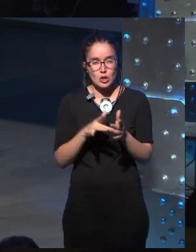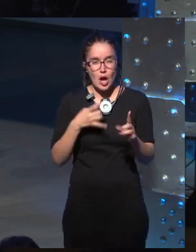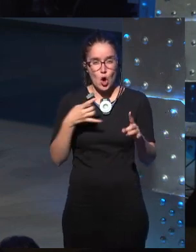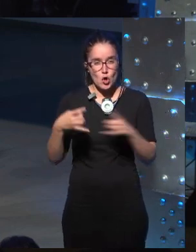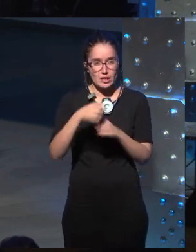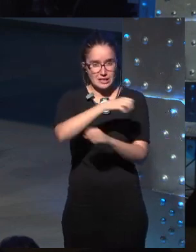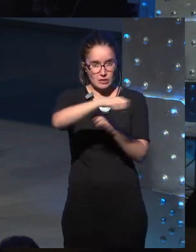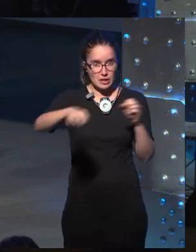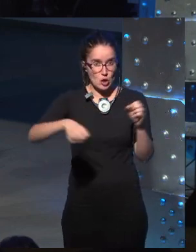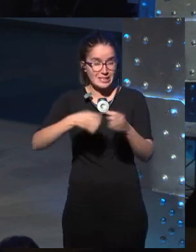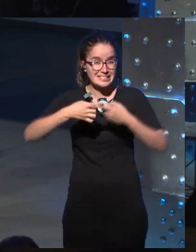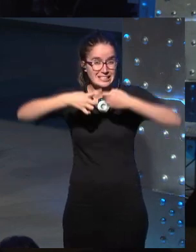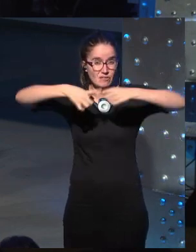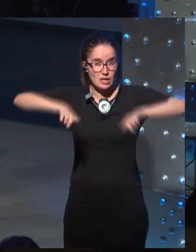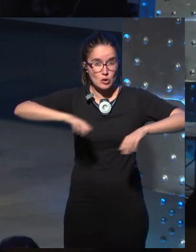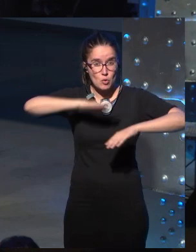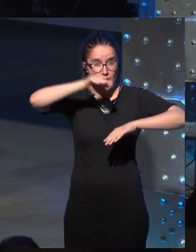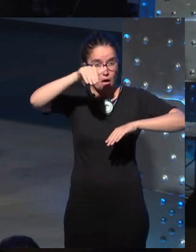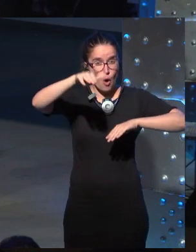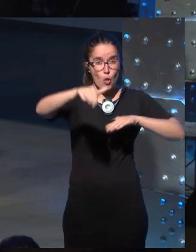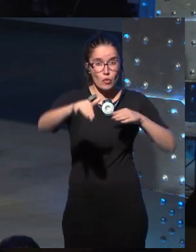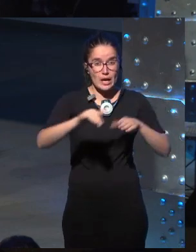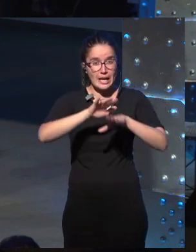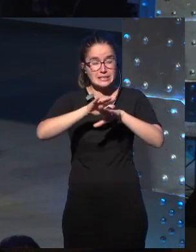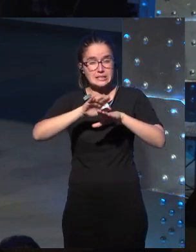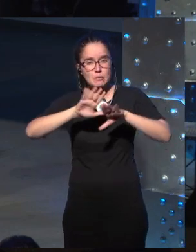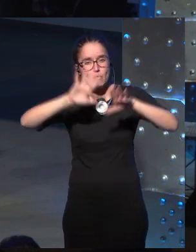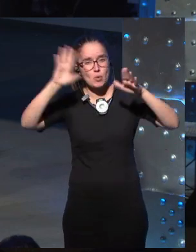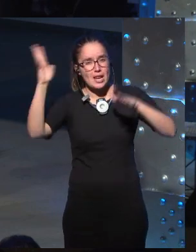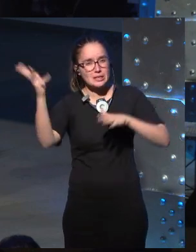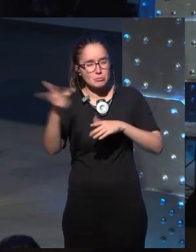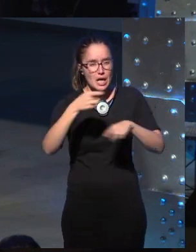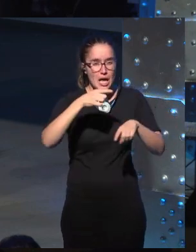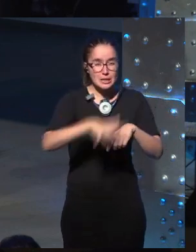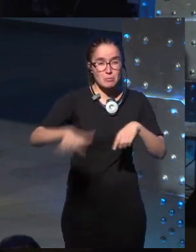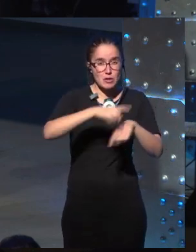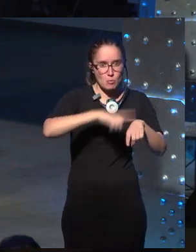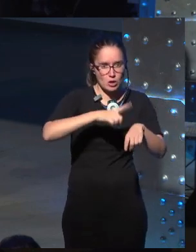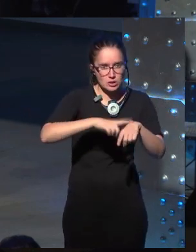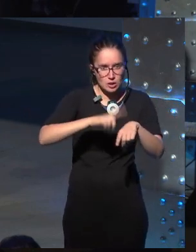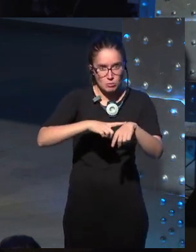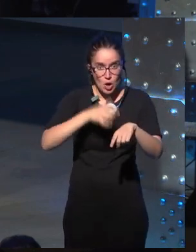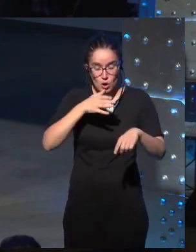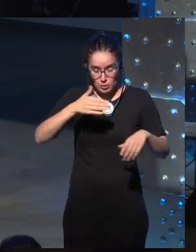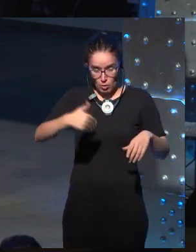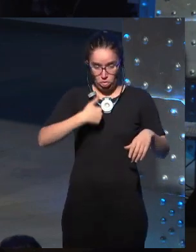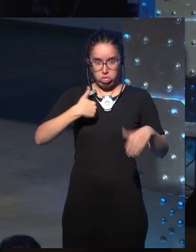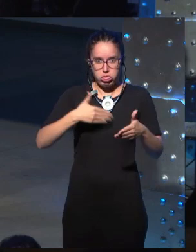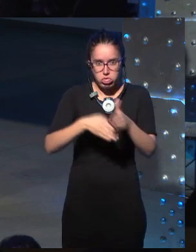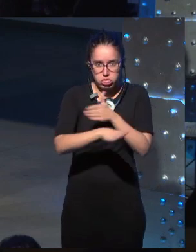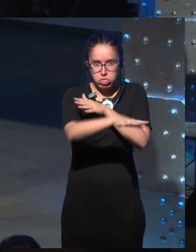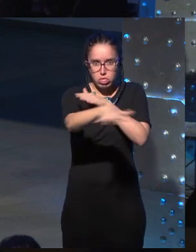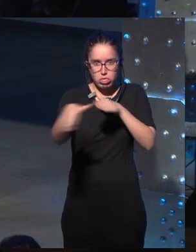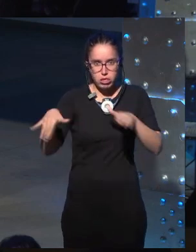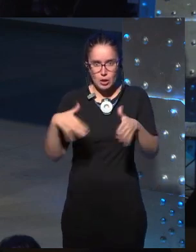different, a wave that moves in space and time and gets through you right now. There are passing through you right now,